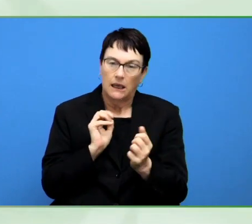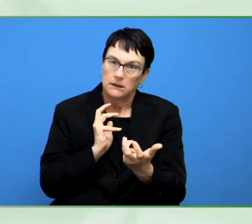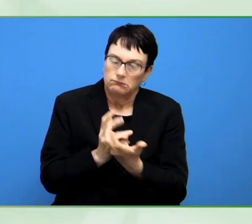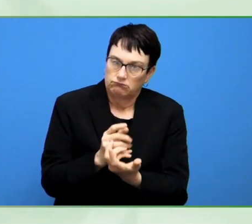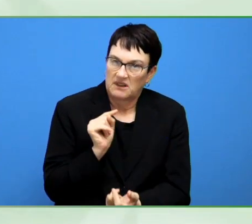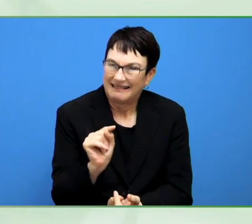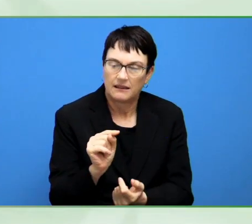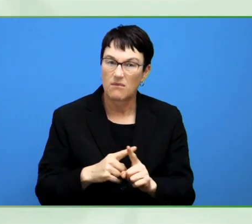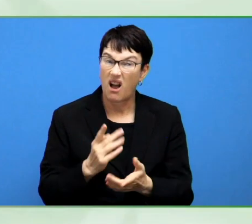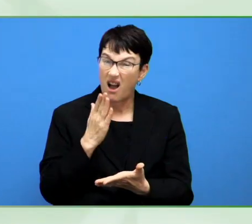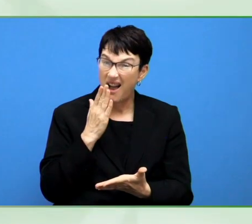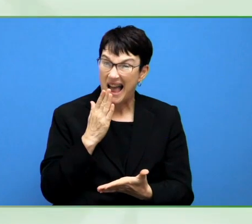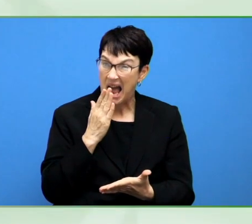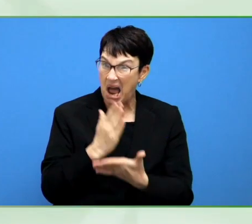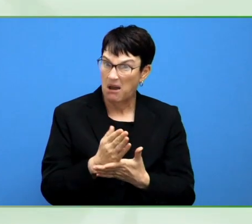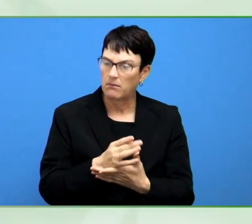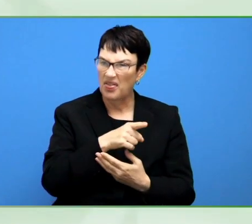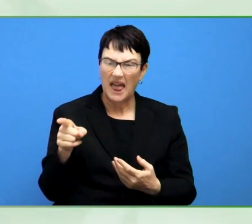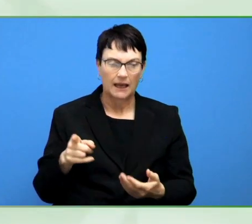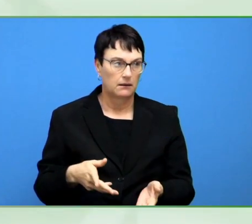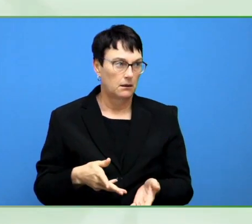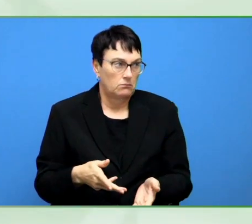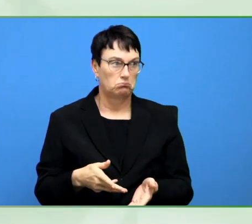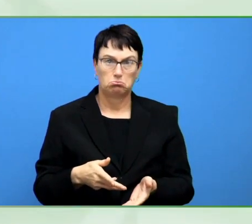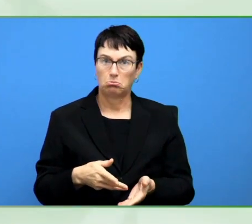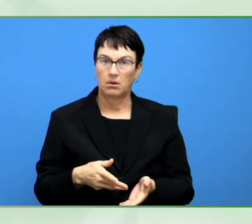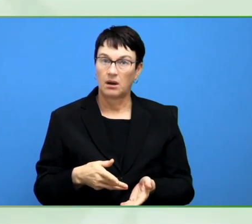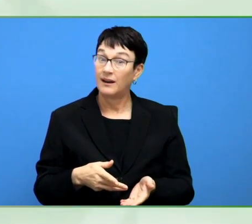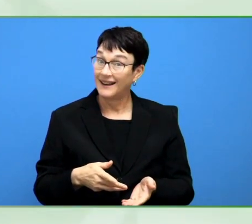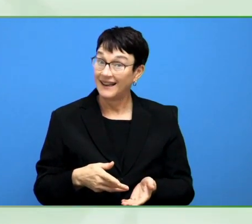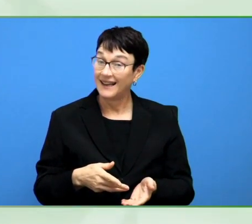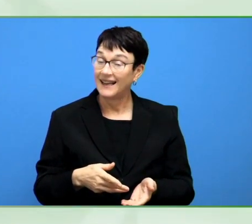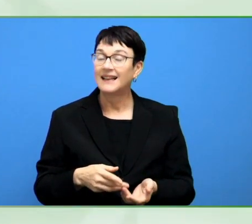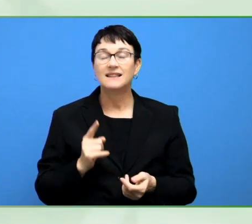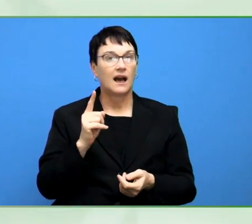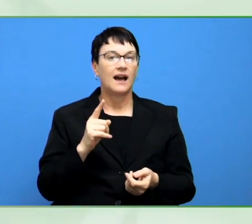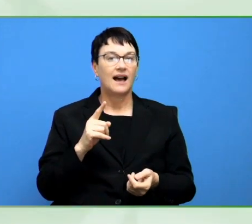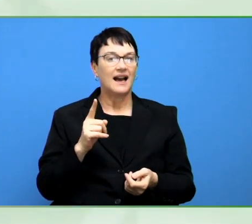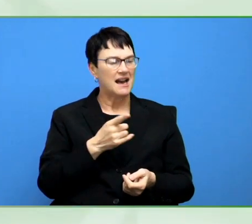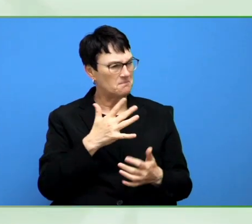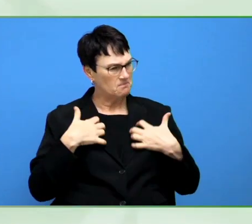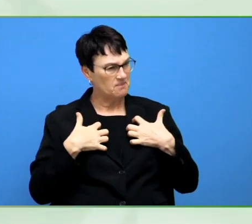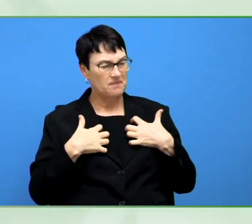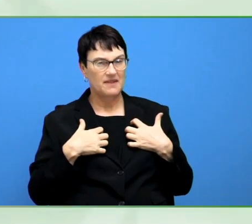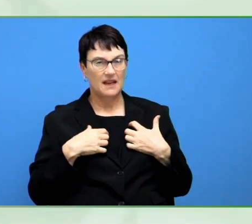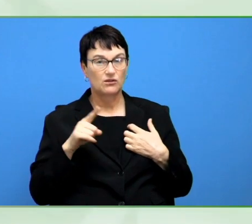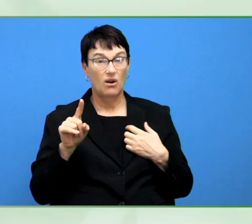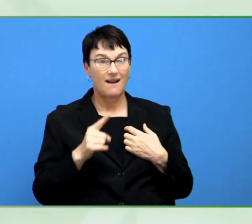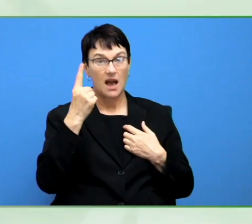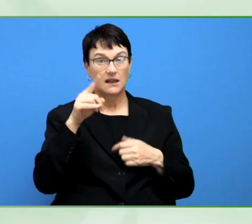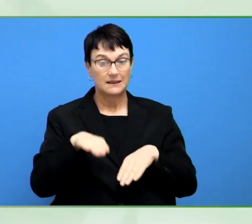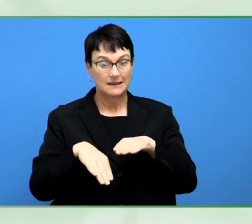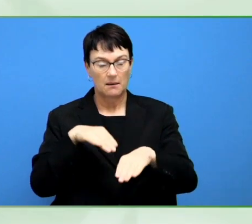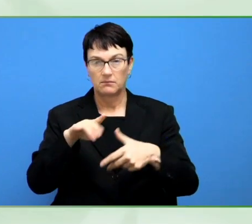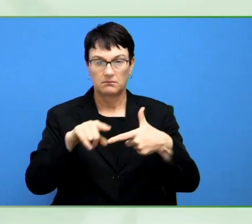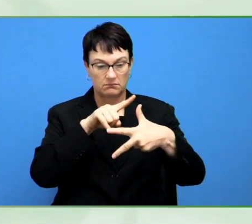That's interesting. I would also challenge you to say, because those very first steps are not accessible, people are not able to go beyond that, probably to